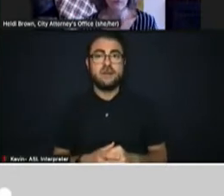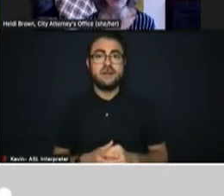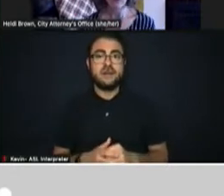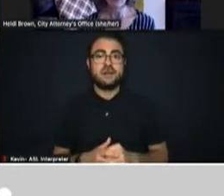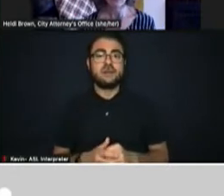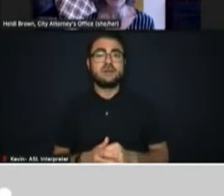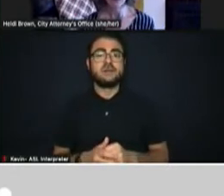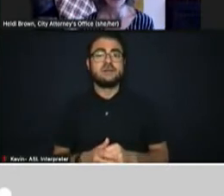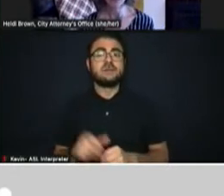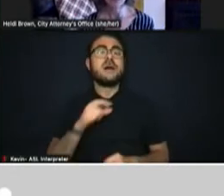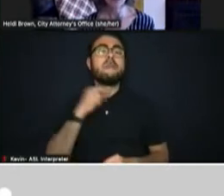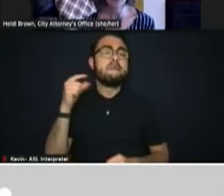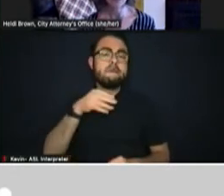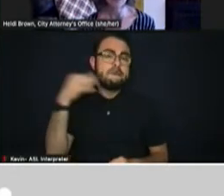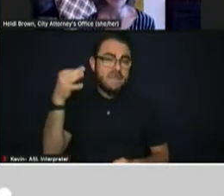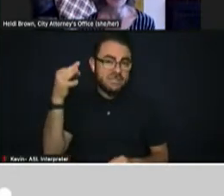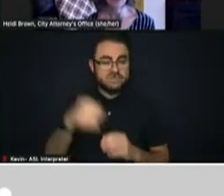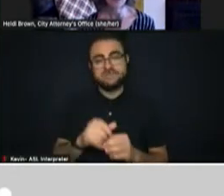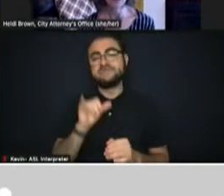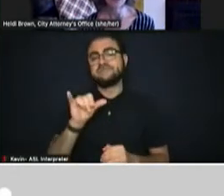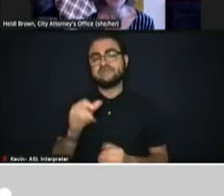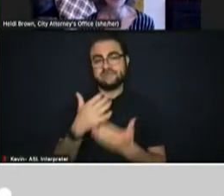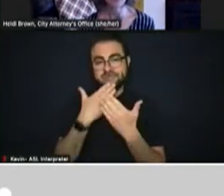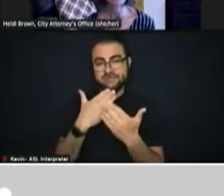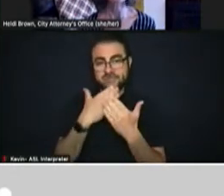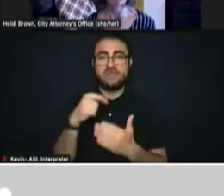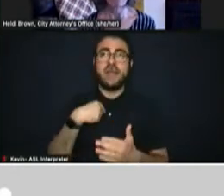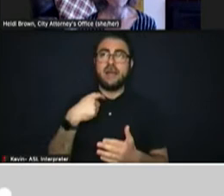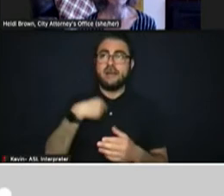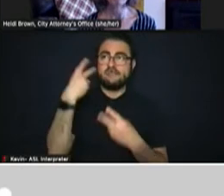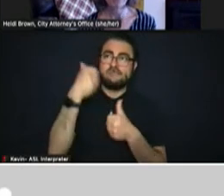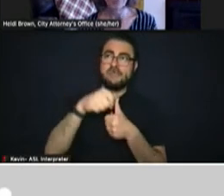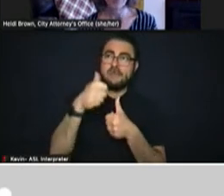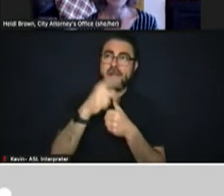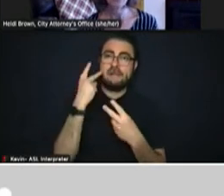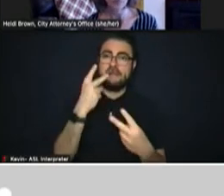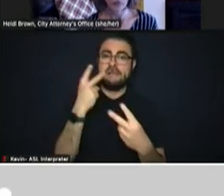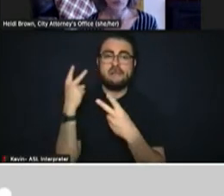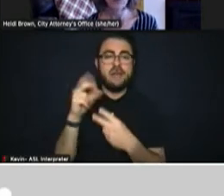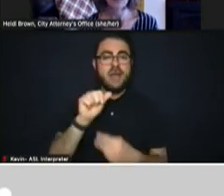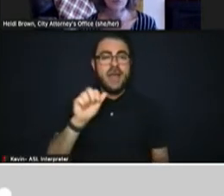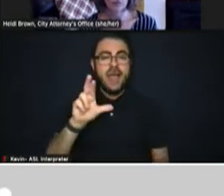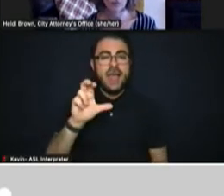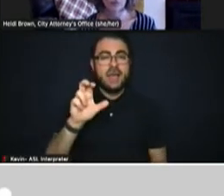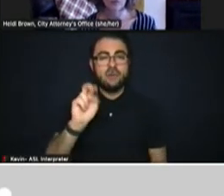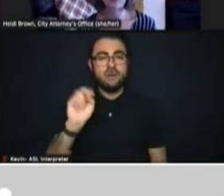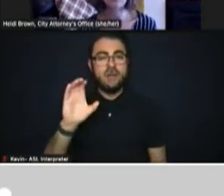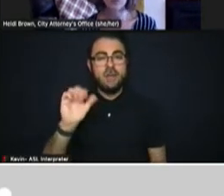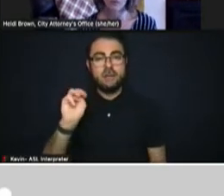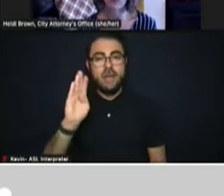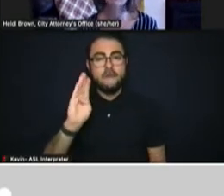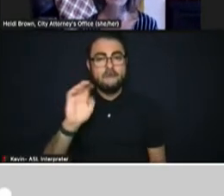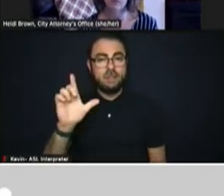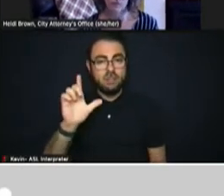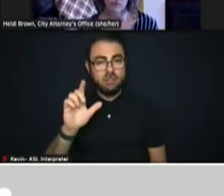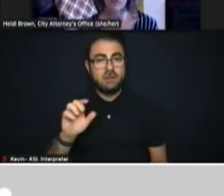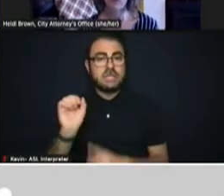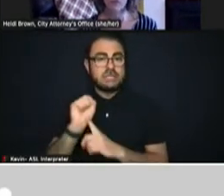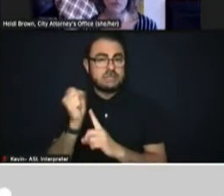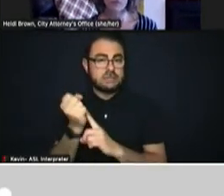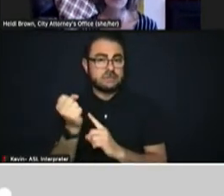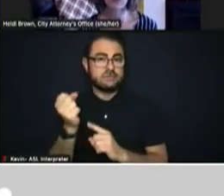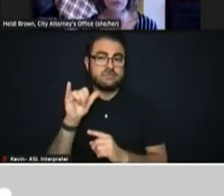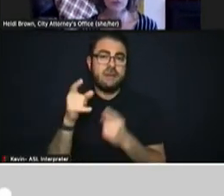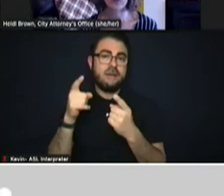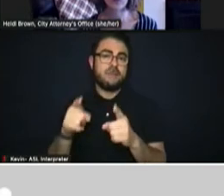it just took my mind back to the Aaron Campbell scene. And I think that that added piece does,